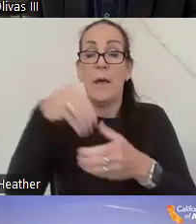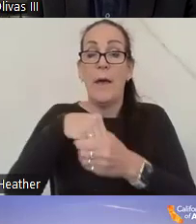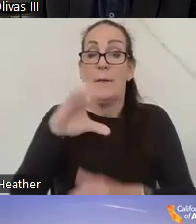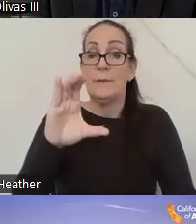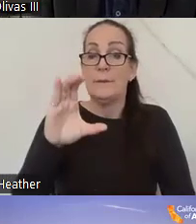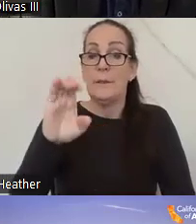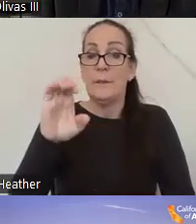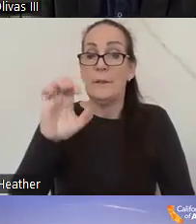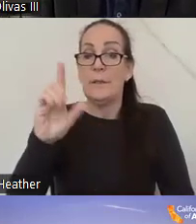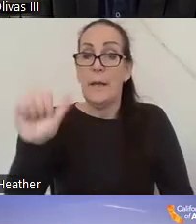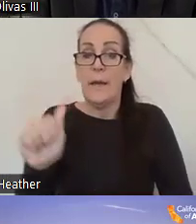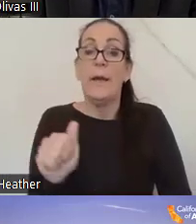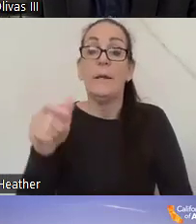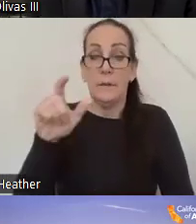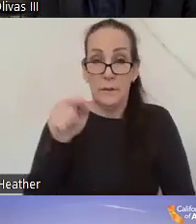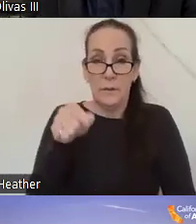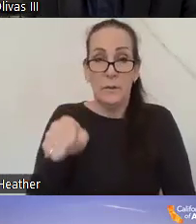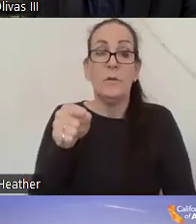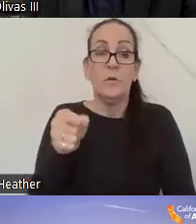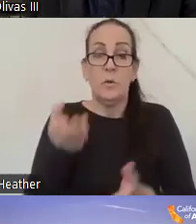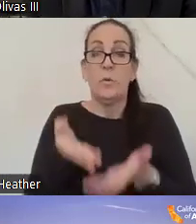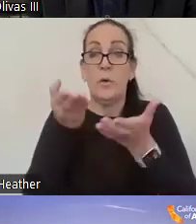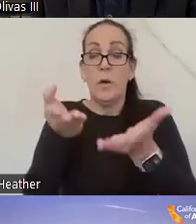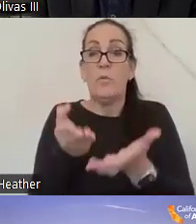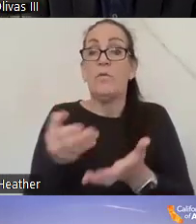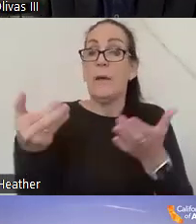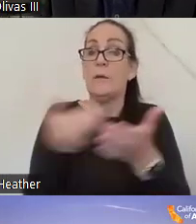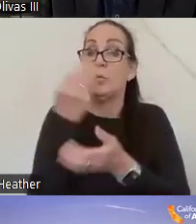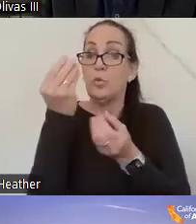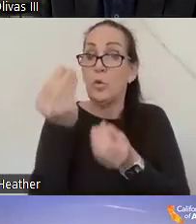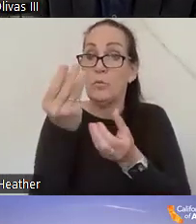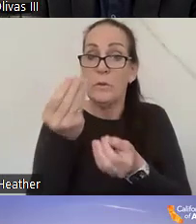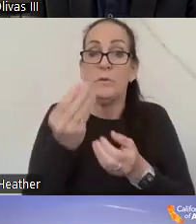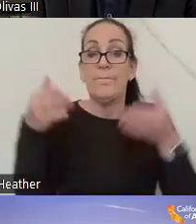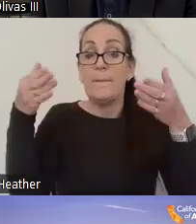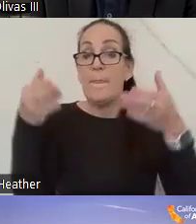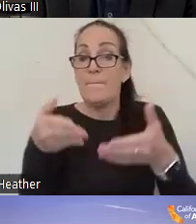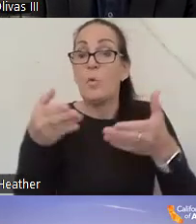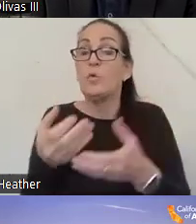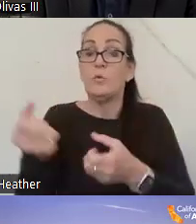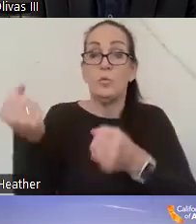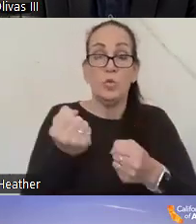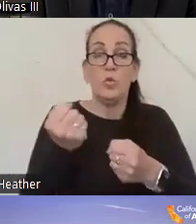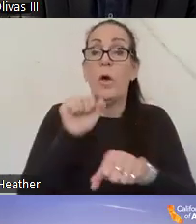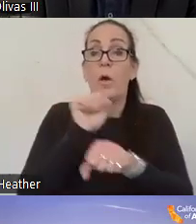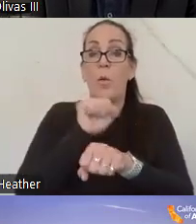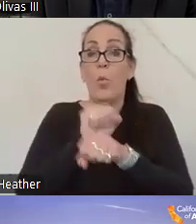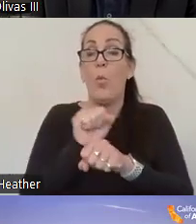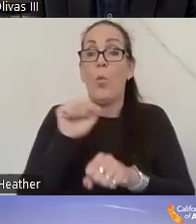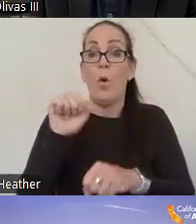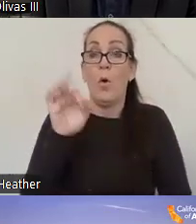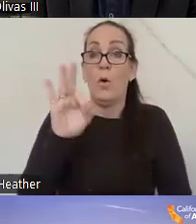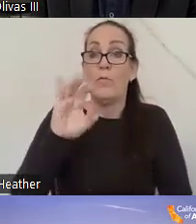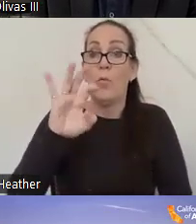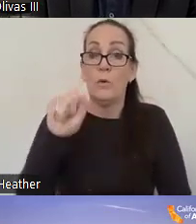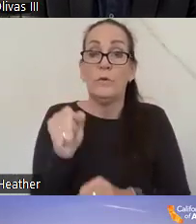California's Care Workforce Initiative, which focuses on strengthening workforce training, recruitment, and